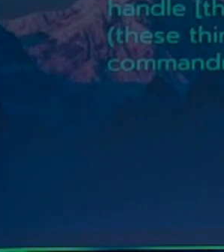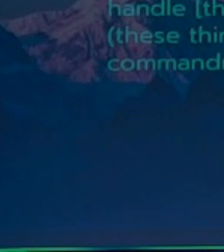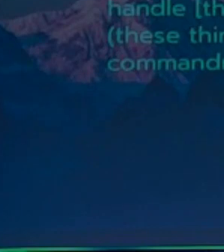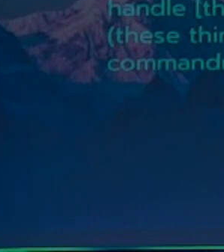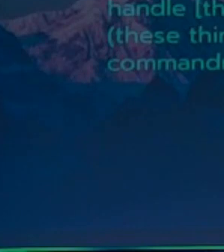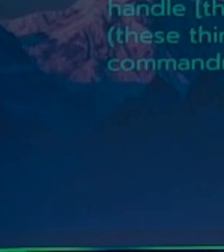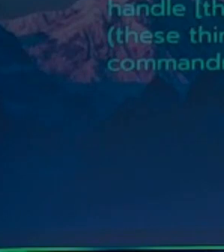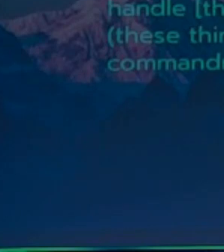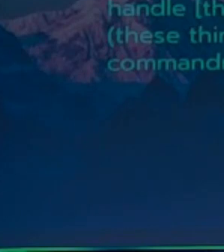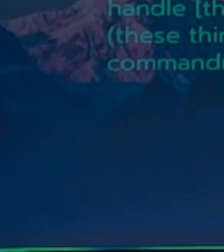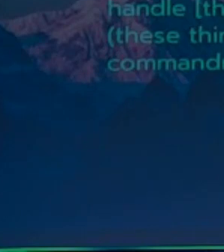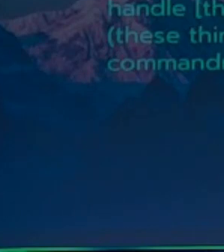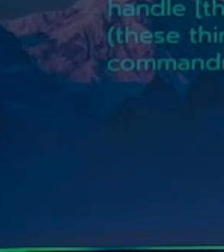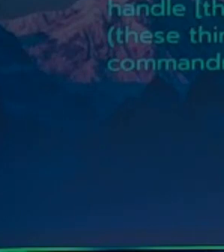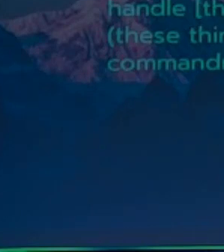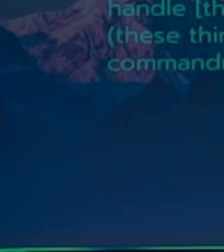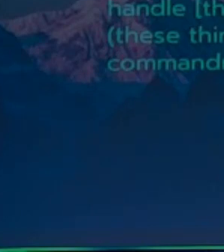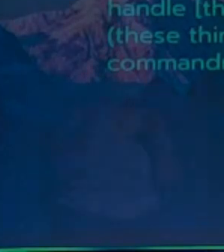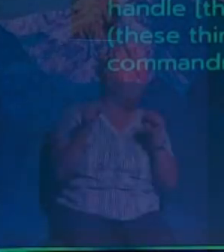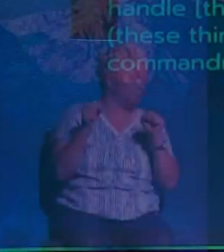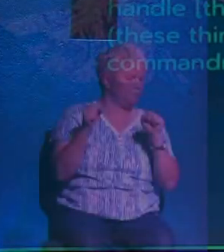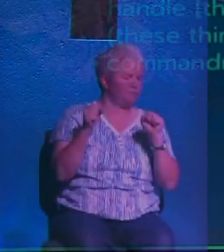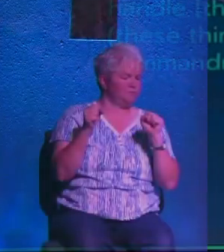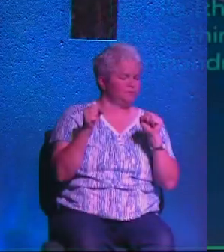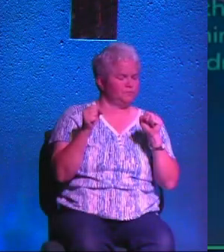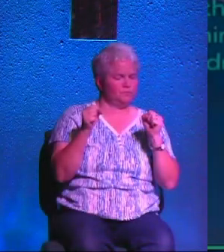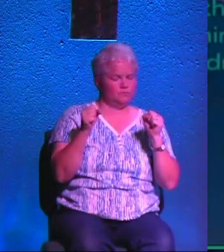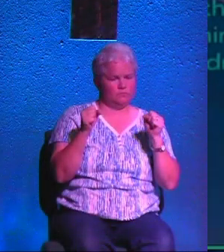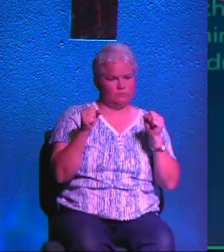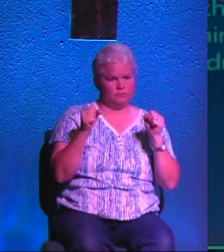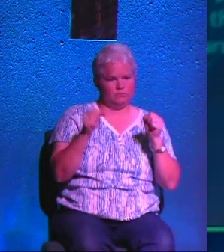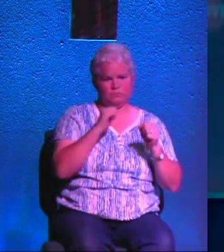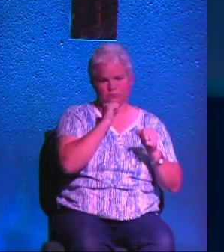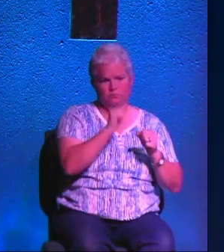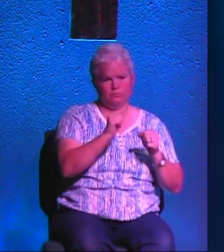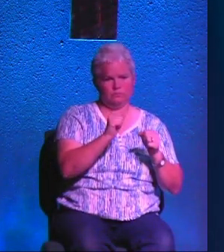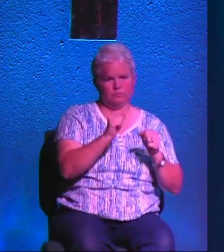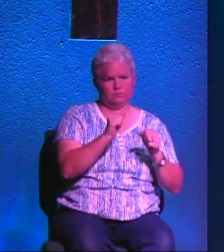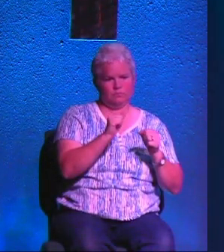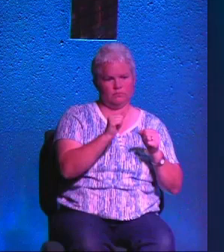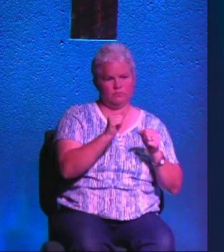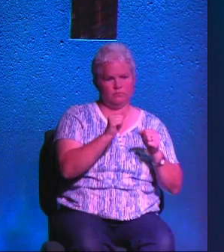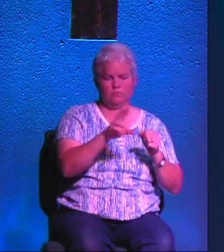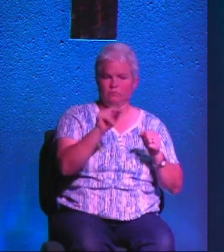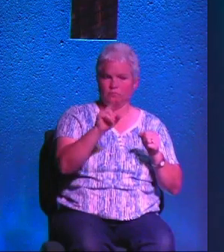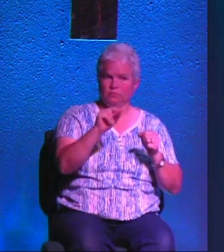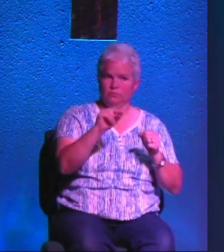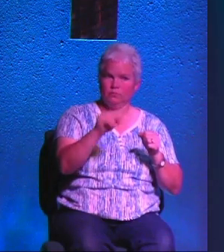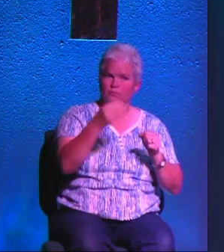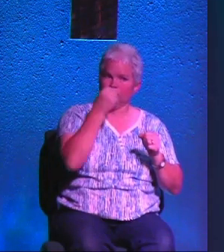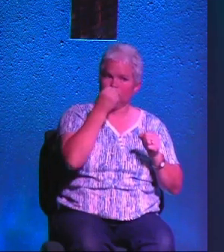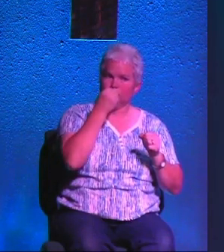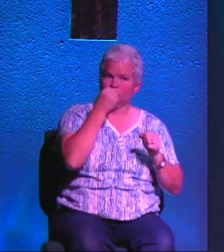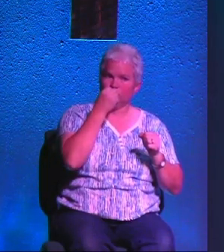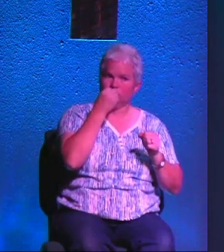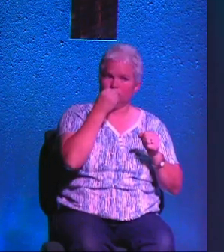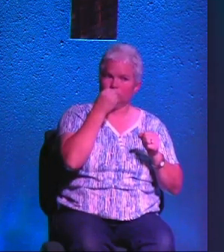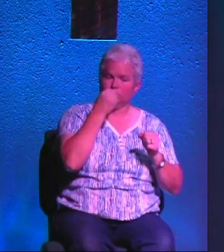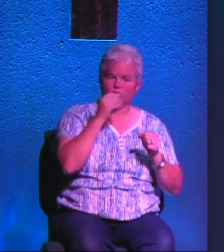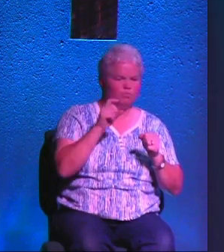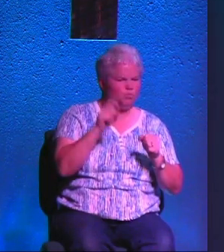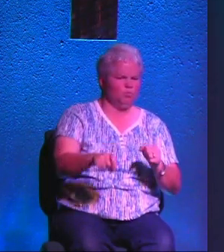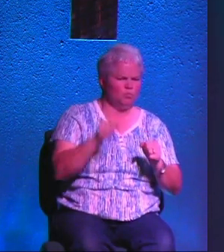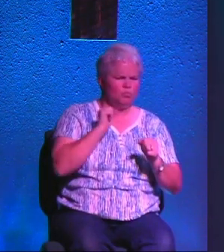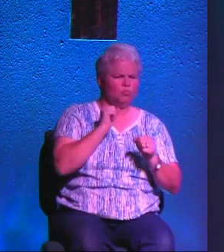of salvation, right? Just don't abstain from it, but don't